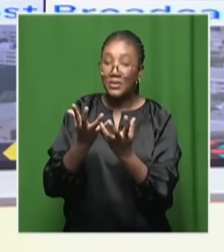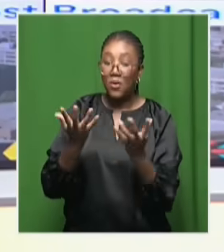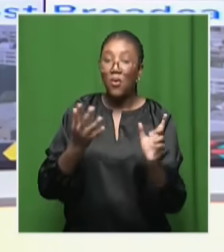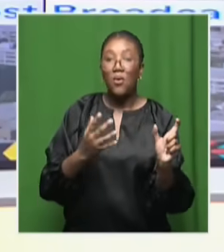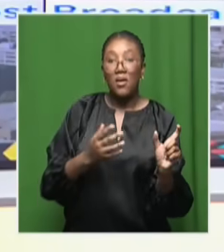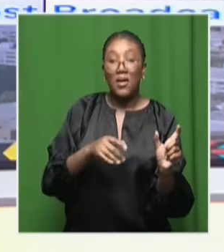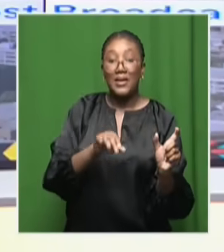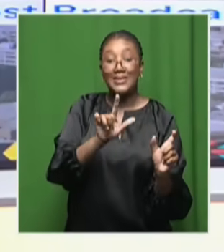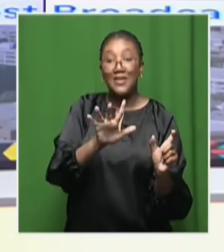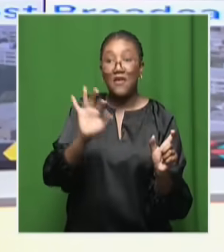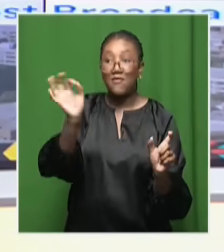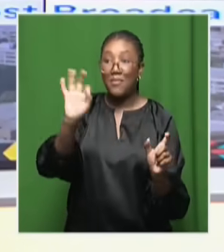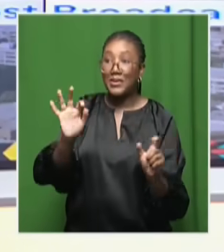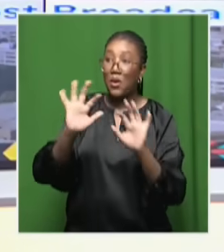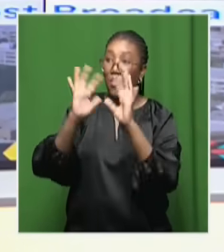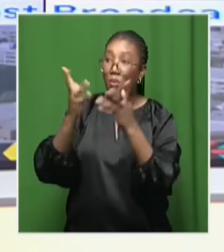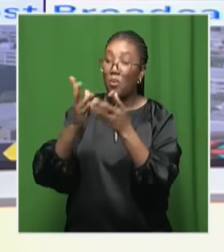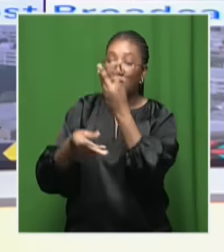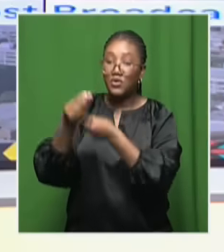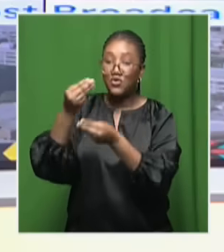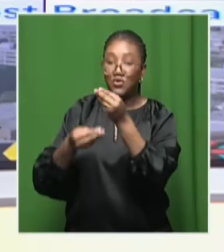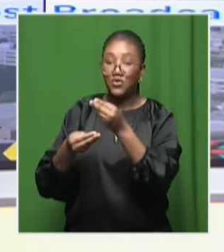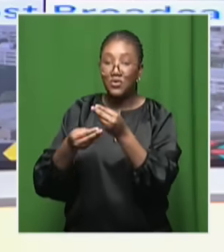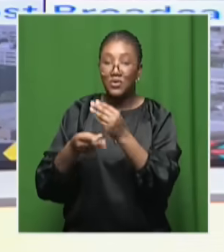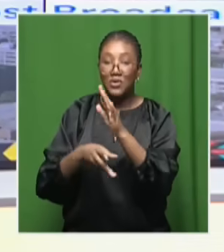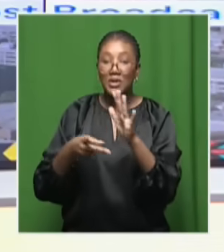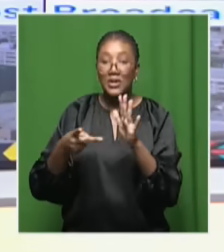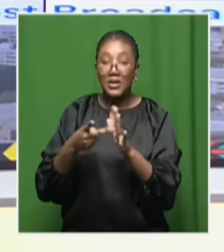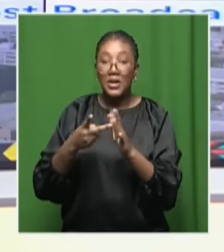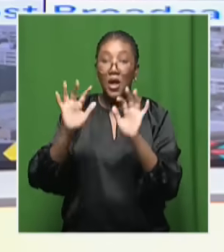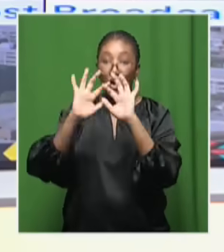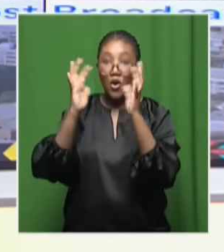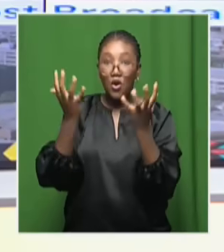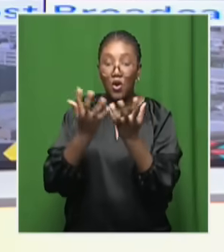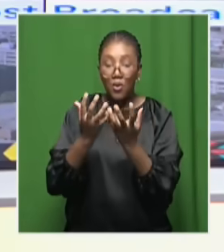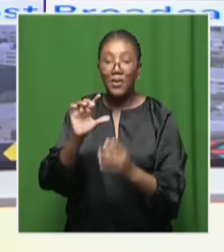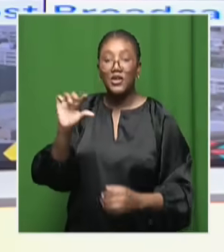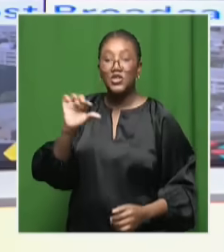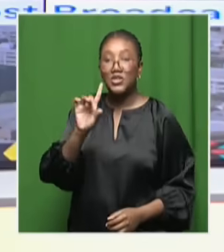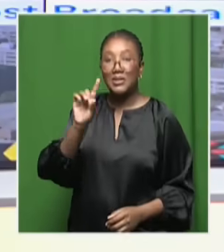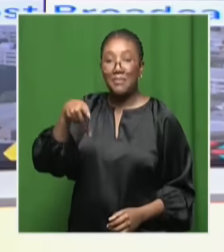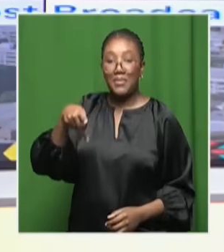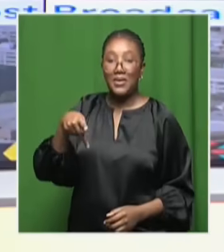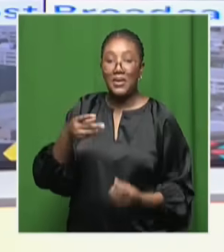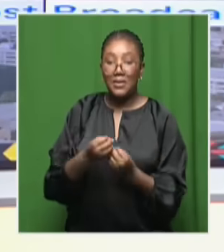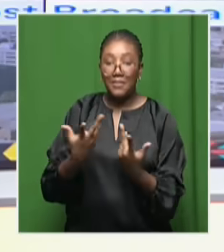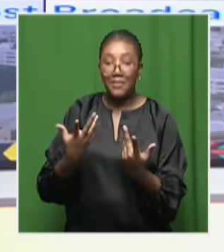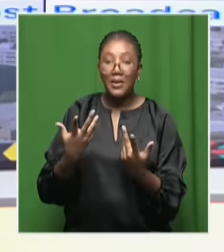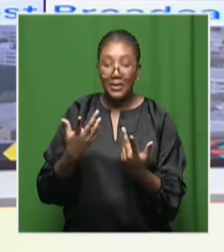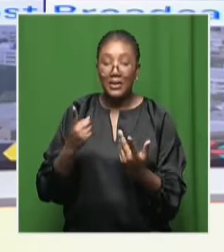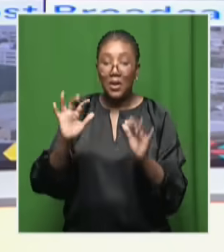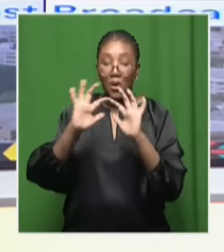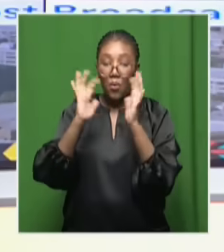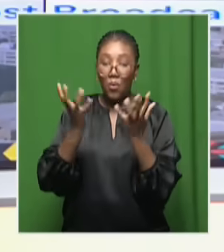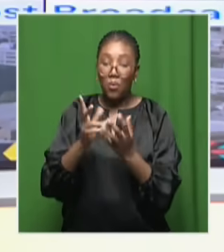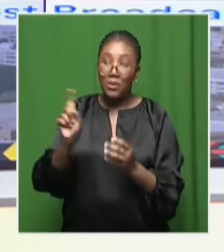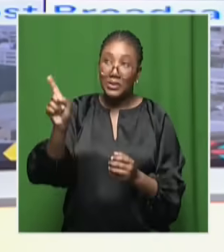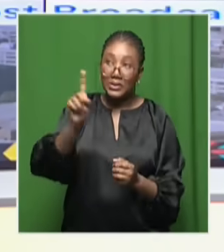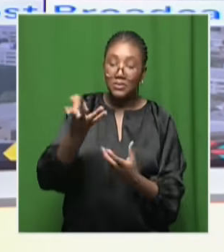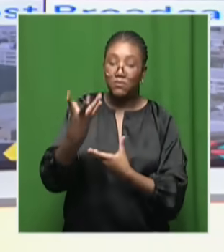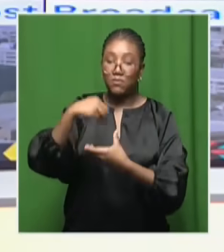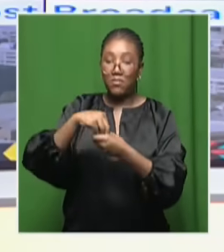75% of world trade, and also 85% of the global GDP at large, which accounts for about 2/3 of the world's